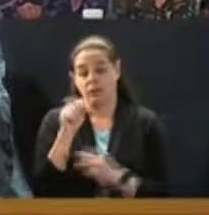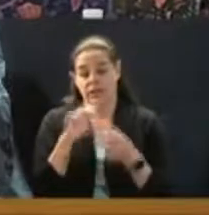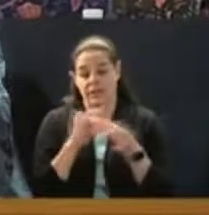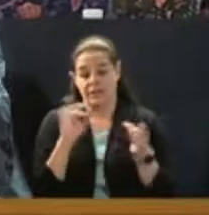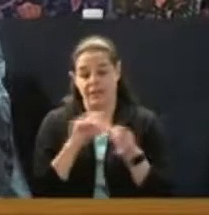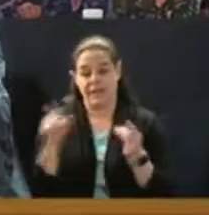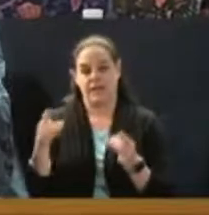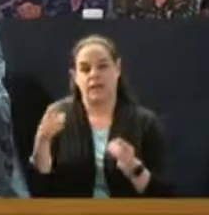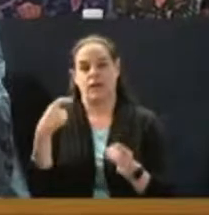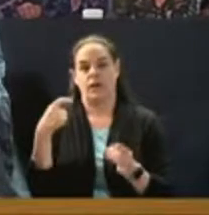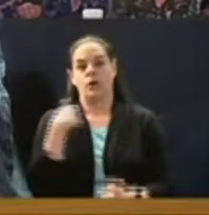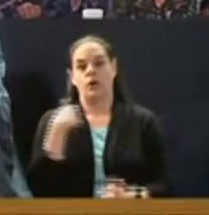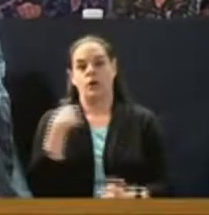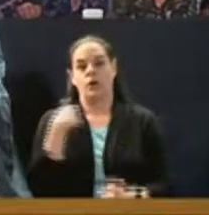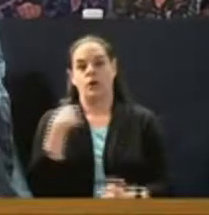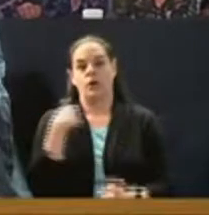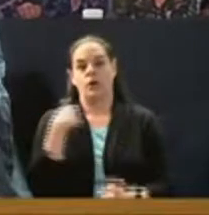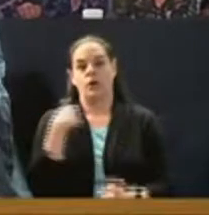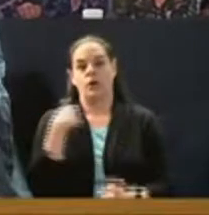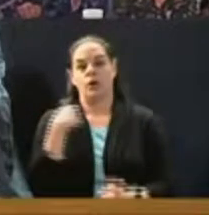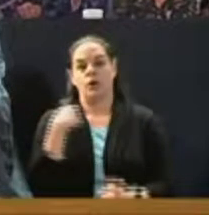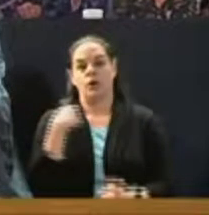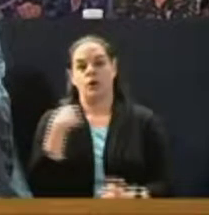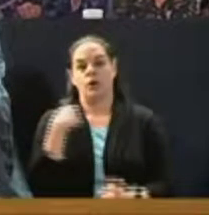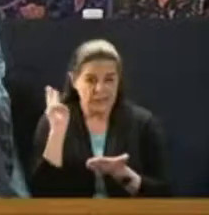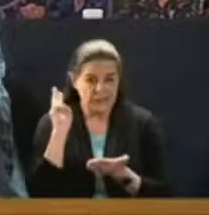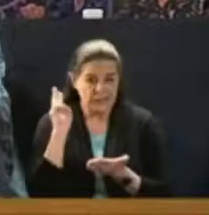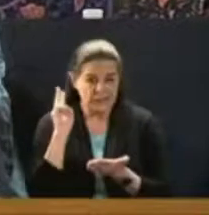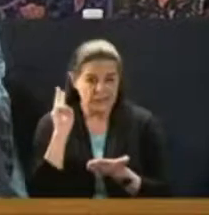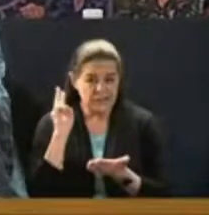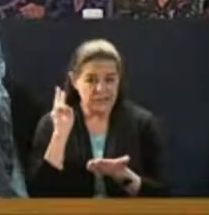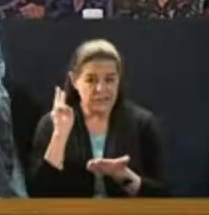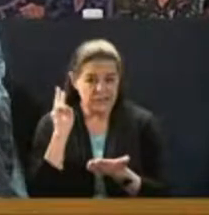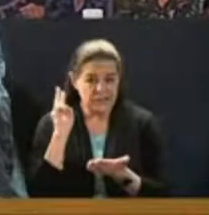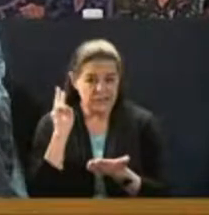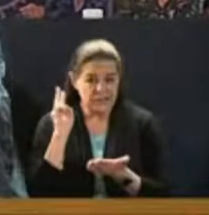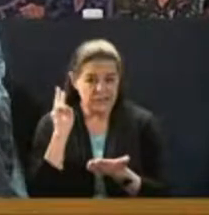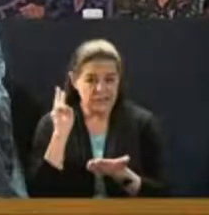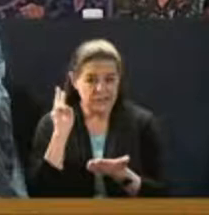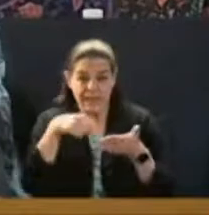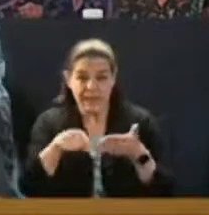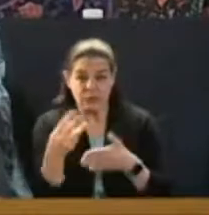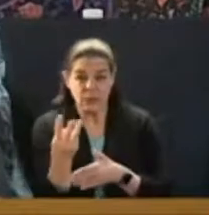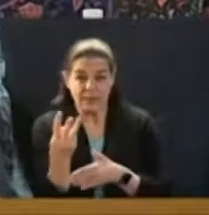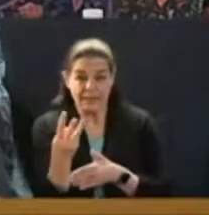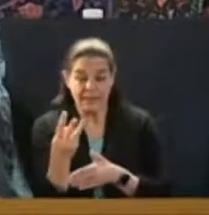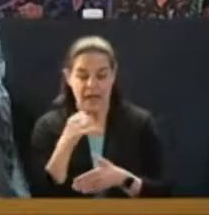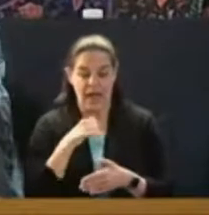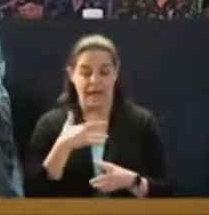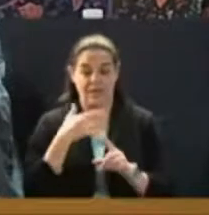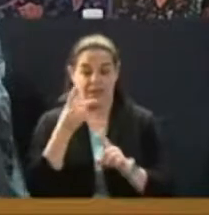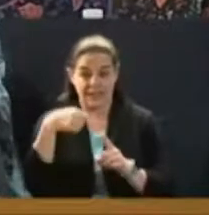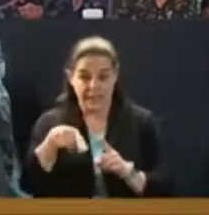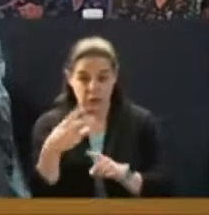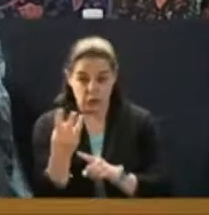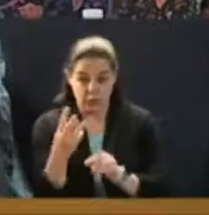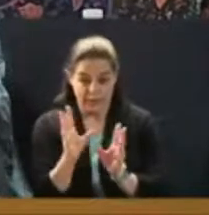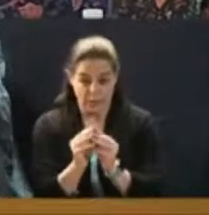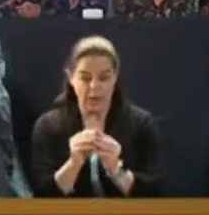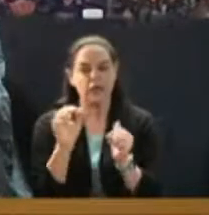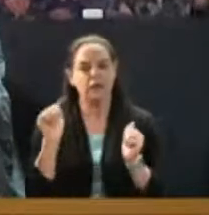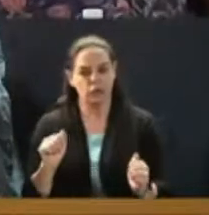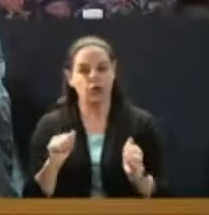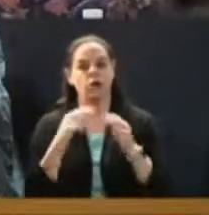just talked about this 2 weeks ago, and we are having a meeting next Wednesday. And I think at the Wednesday meeting, it could come